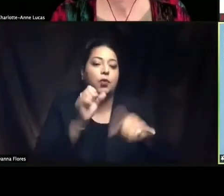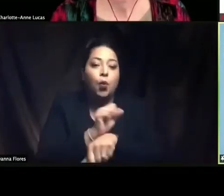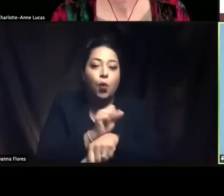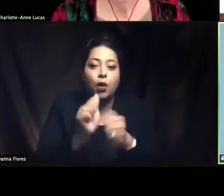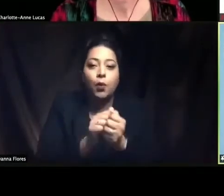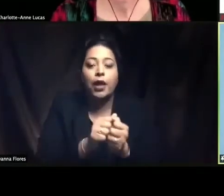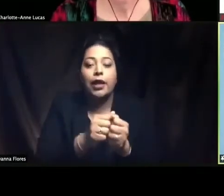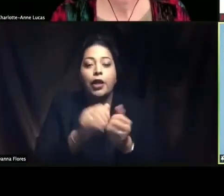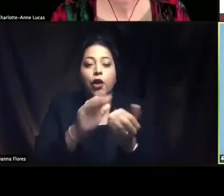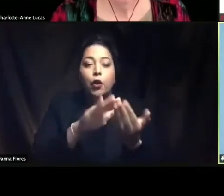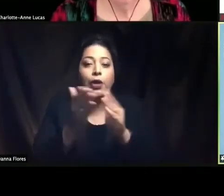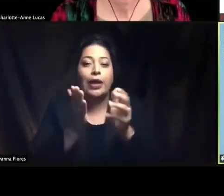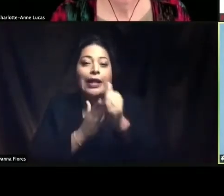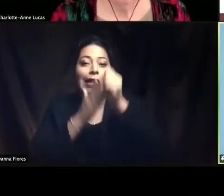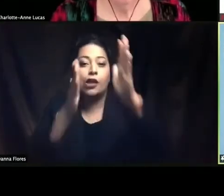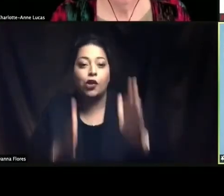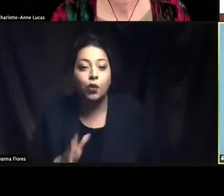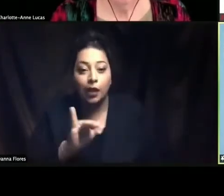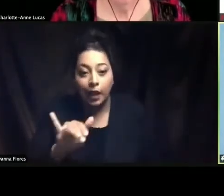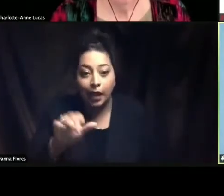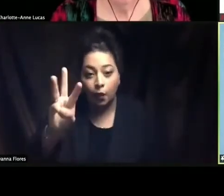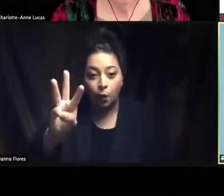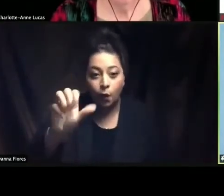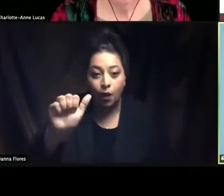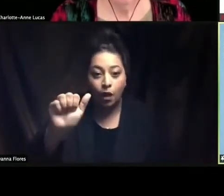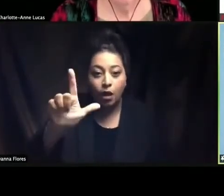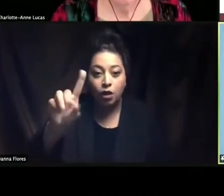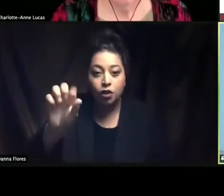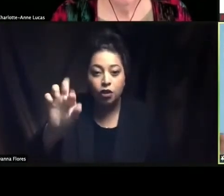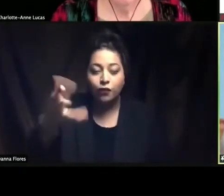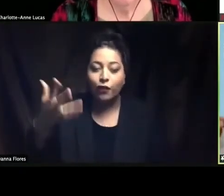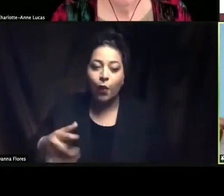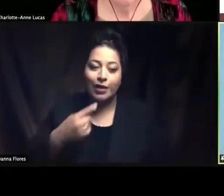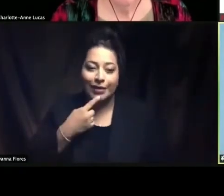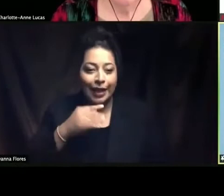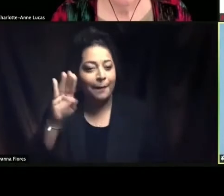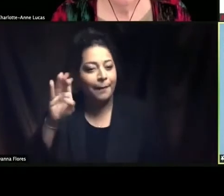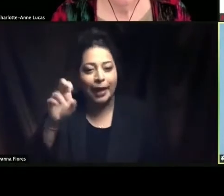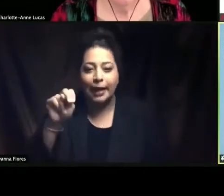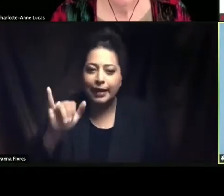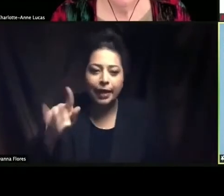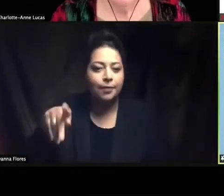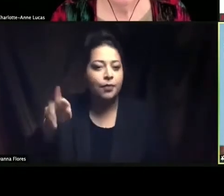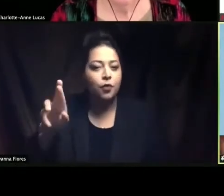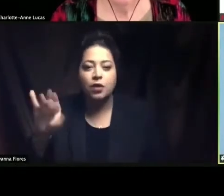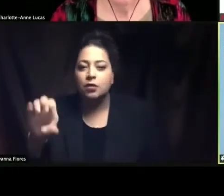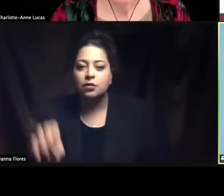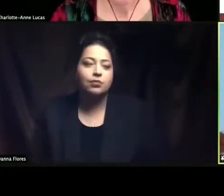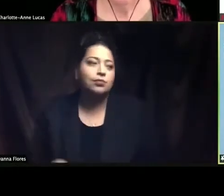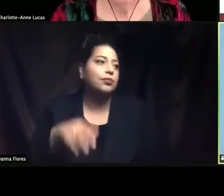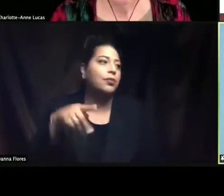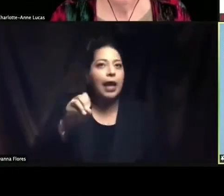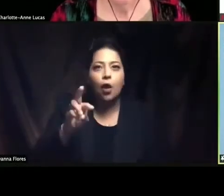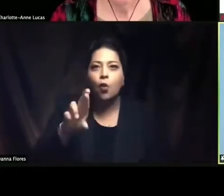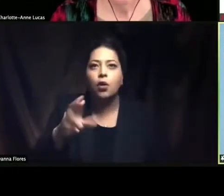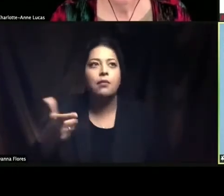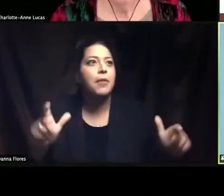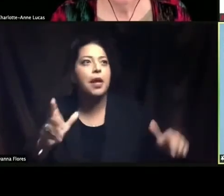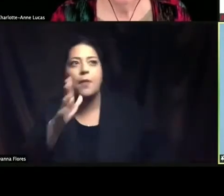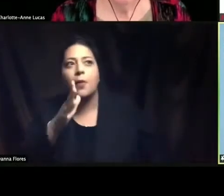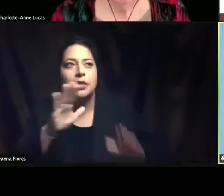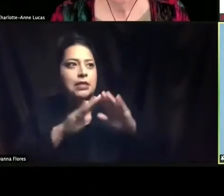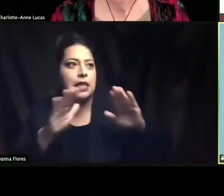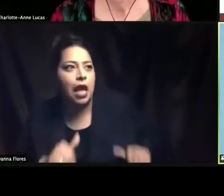community leaders like Walter Perry said, leaders like Benny Price, groups like Power, Big Mama's House,